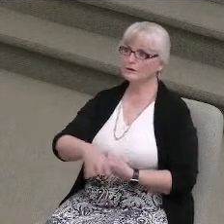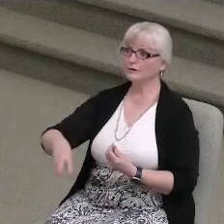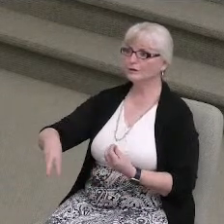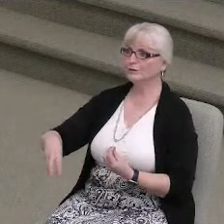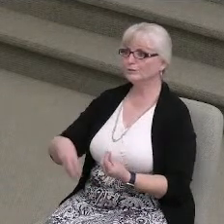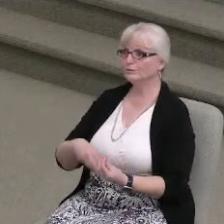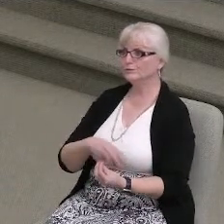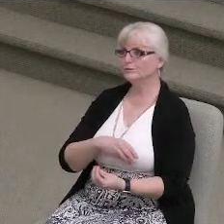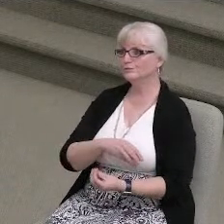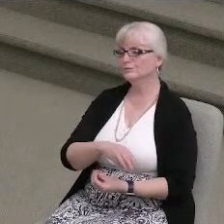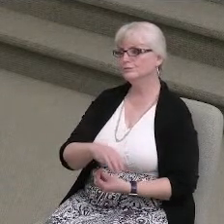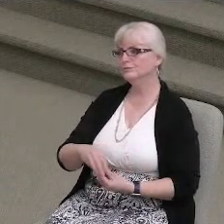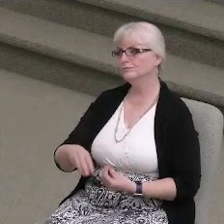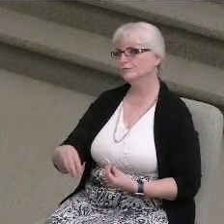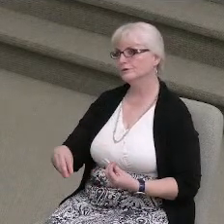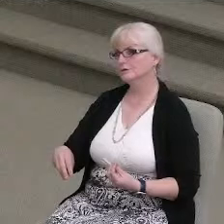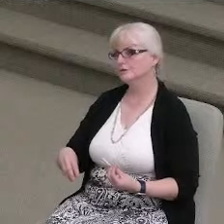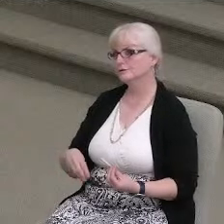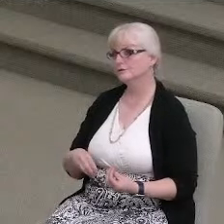All